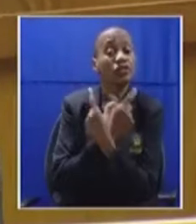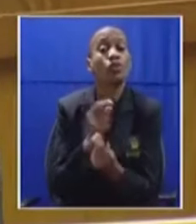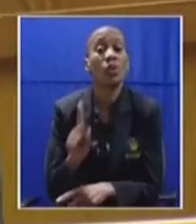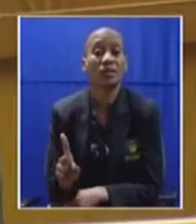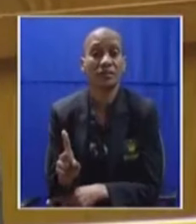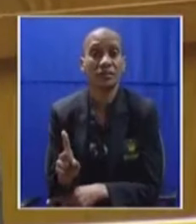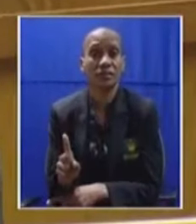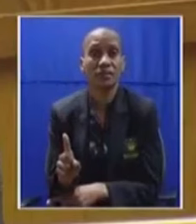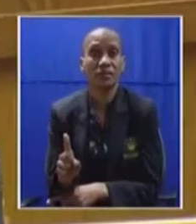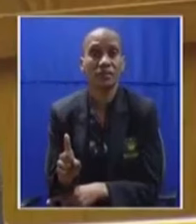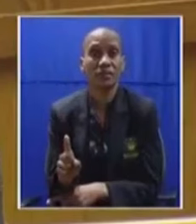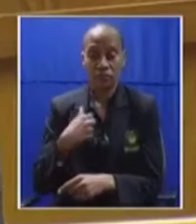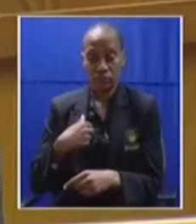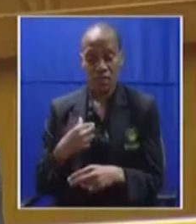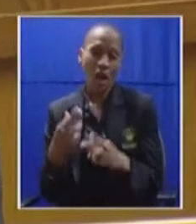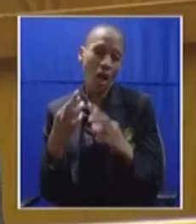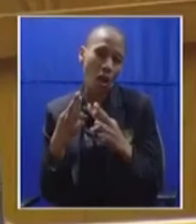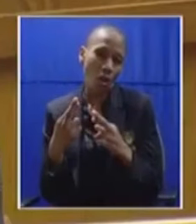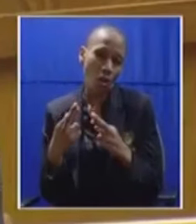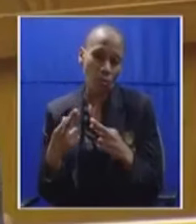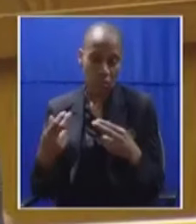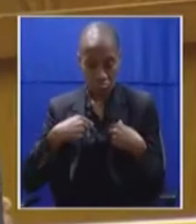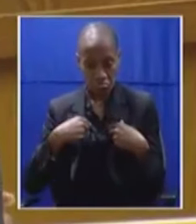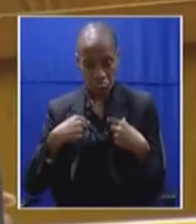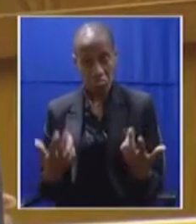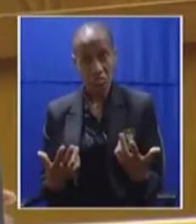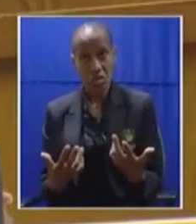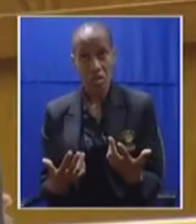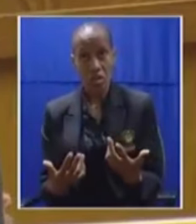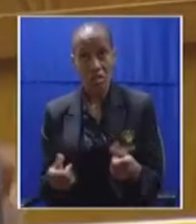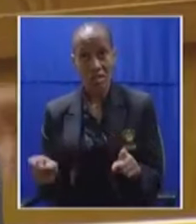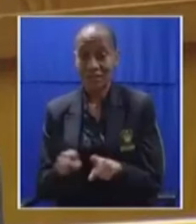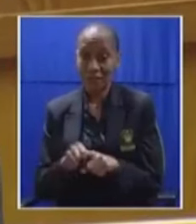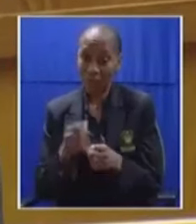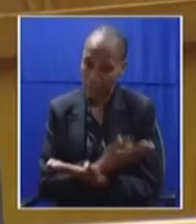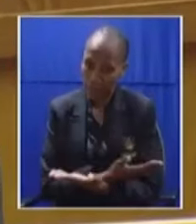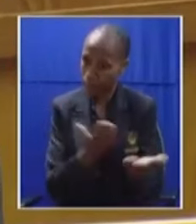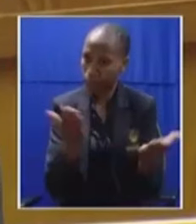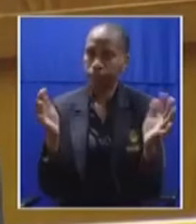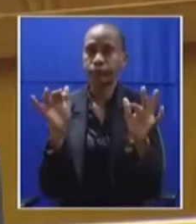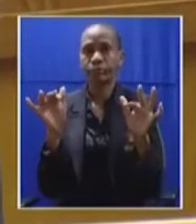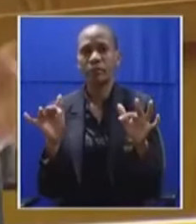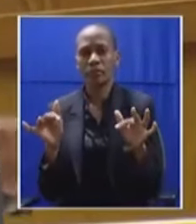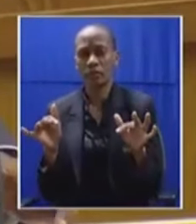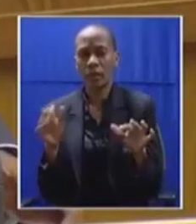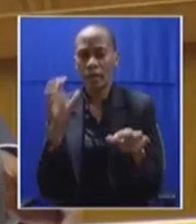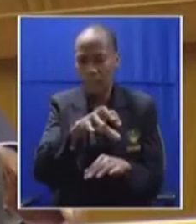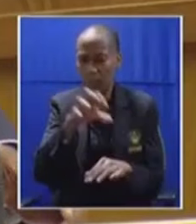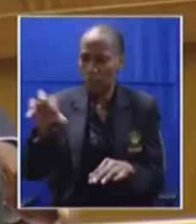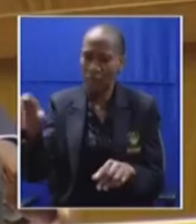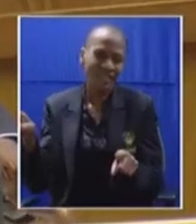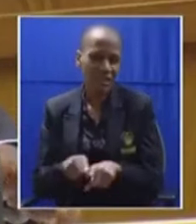is. And I saw it for myself, not only in Hanover Park, but all over. As you go through the length and the breadth of the country, you